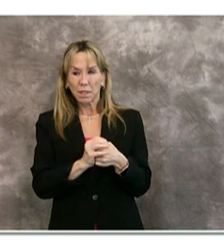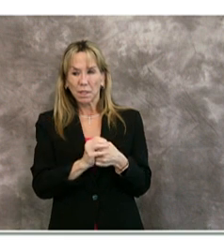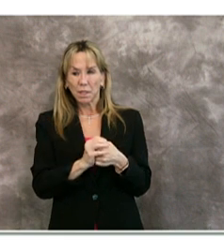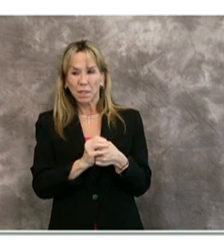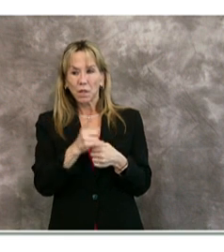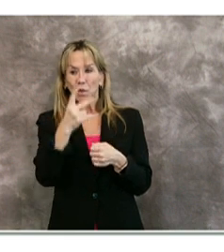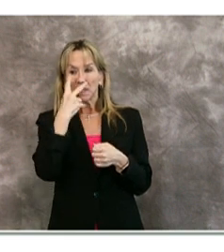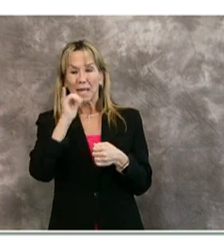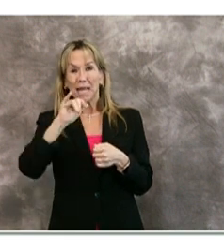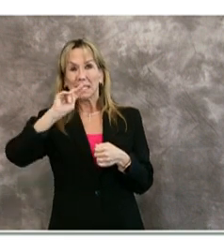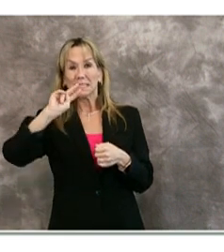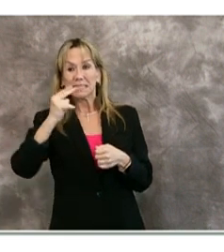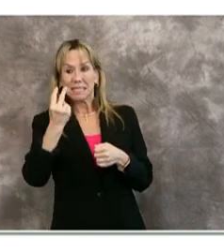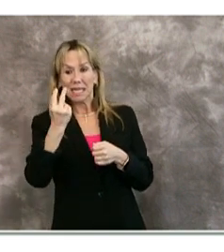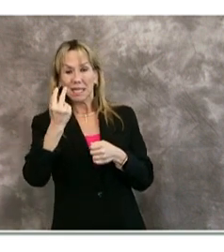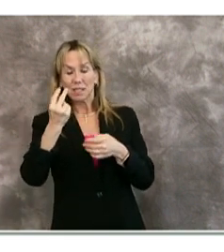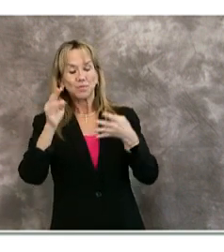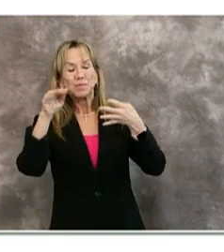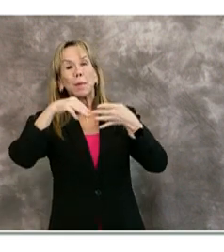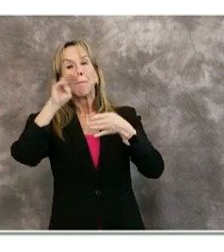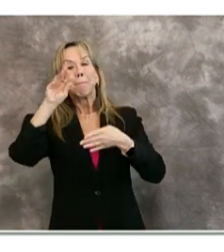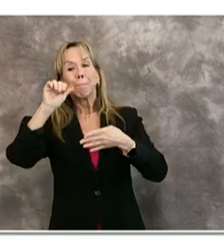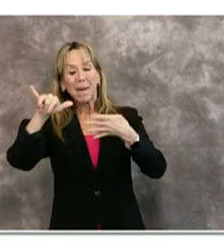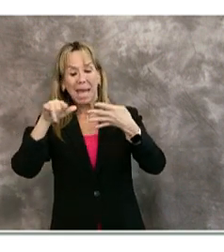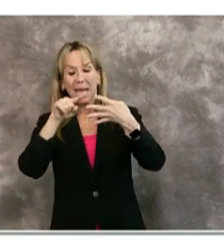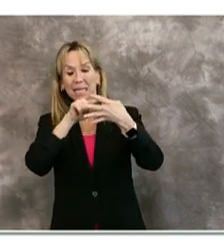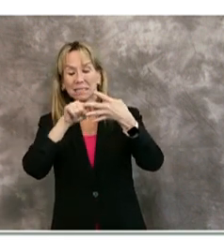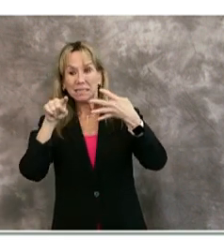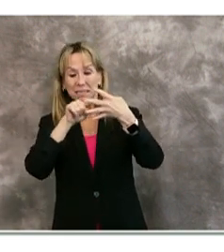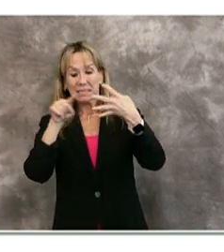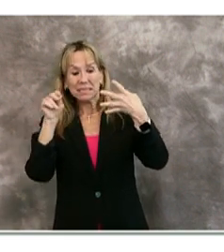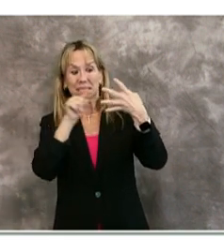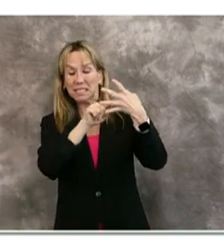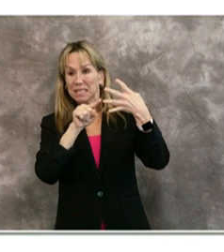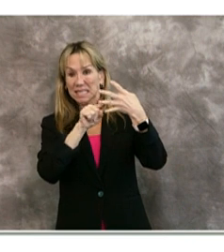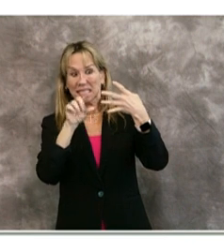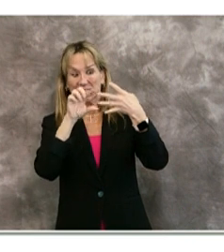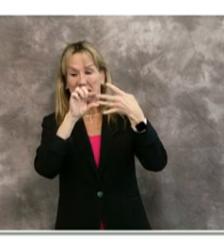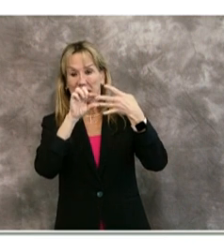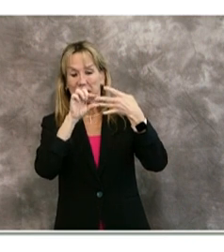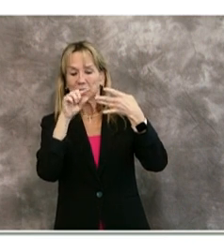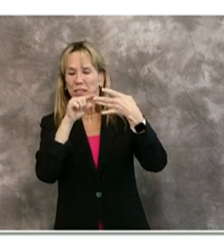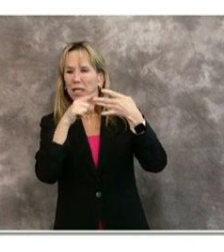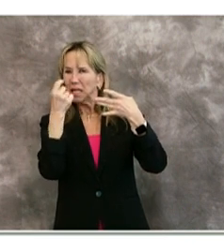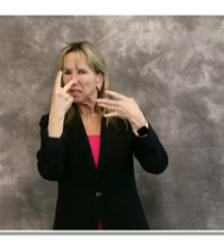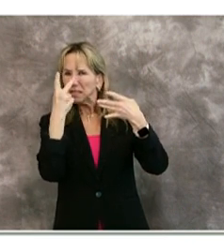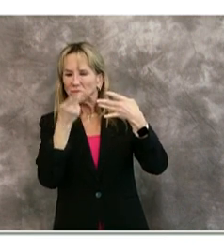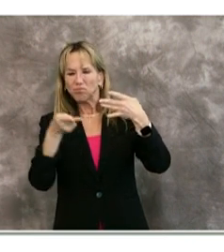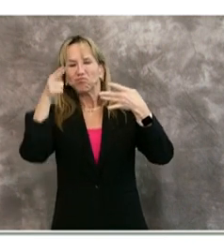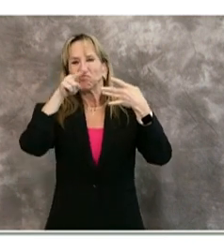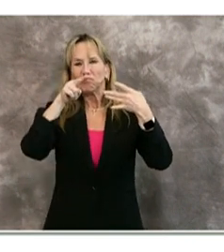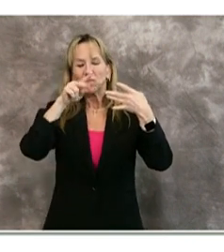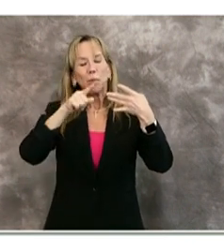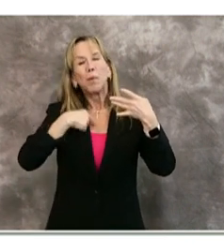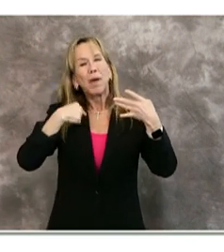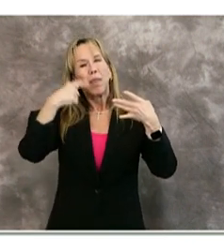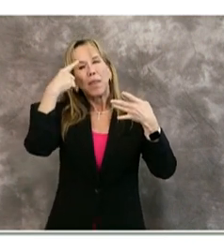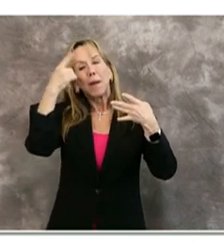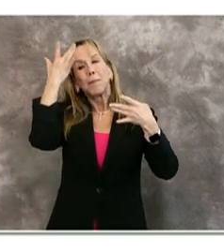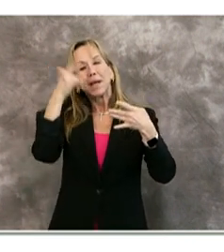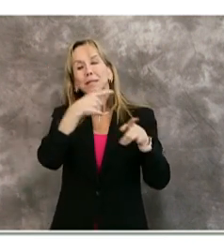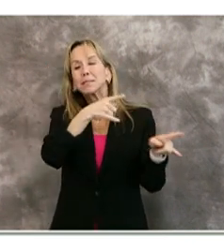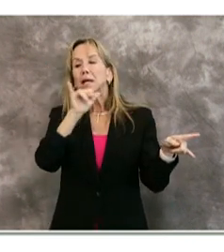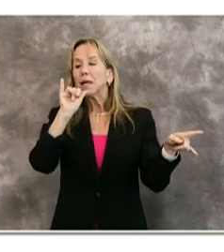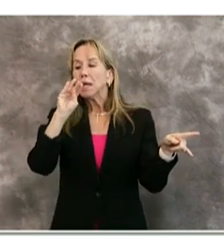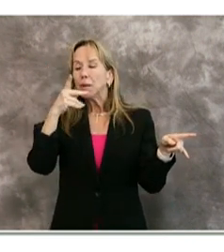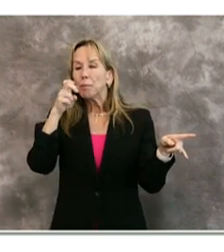third week in May. And that may be related to cases that we were receiving from Imperial